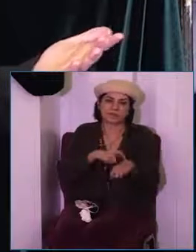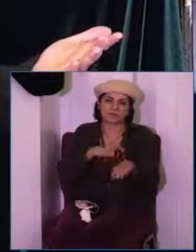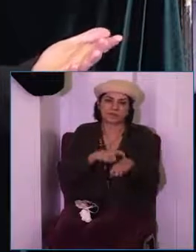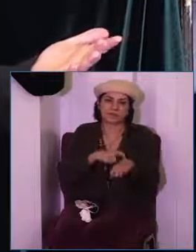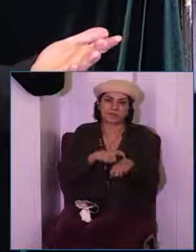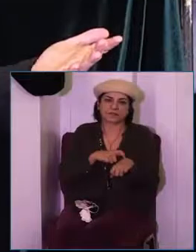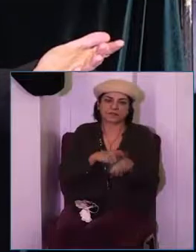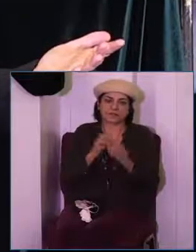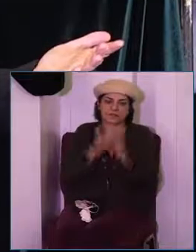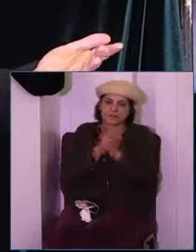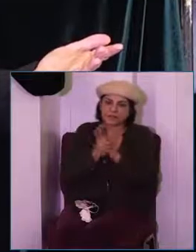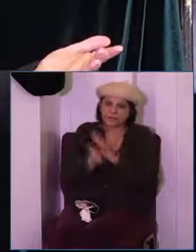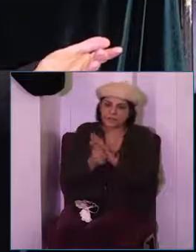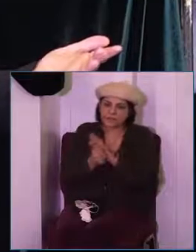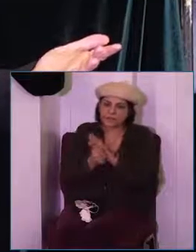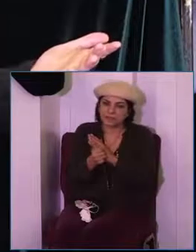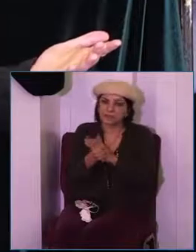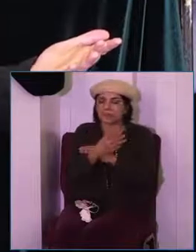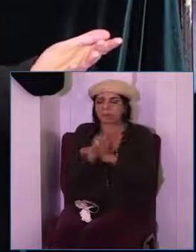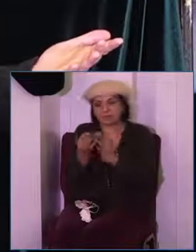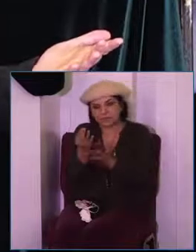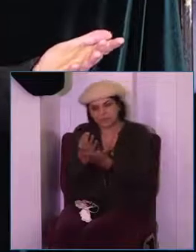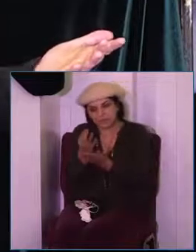their finances, to make those